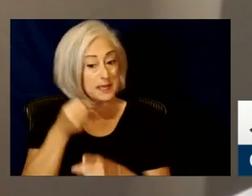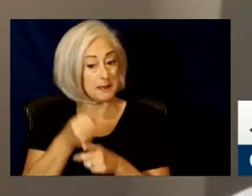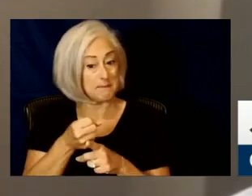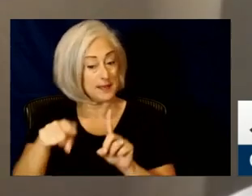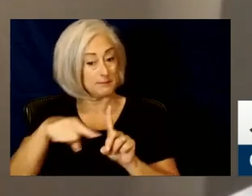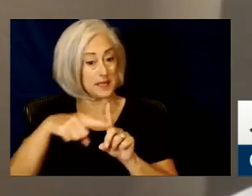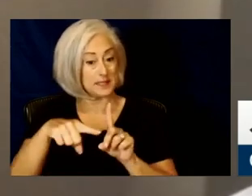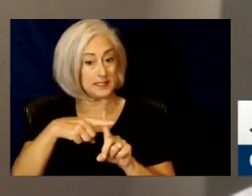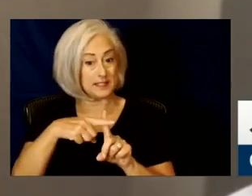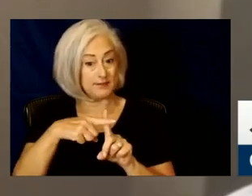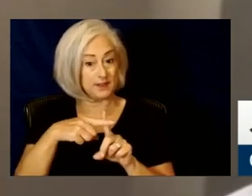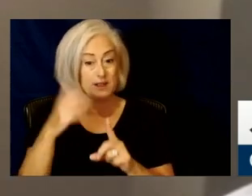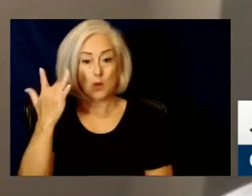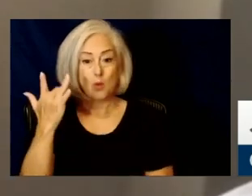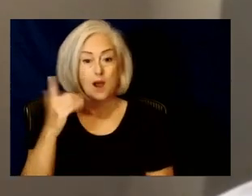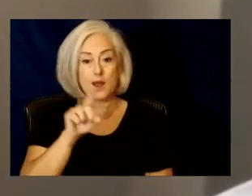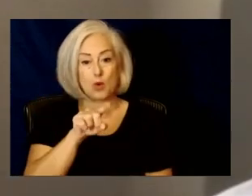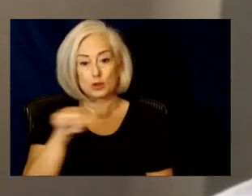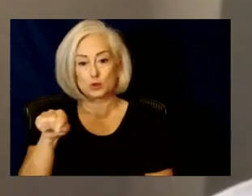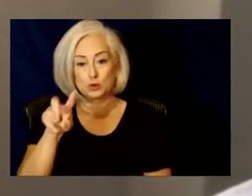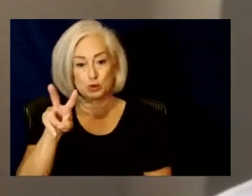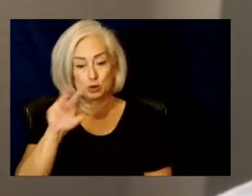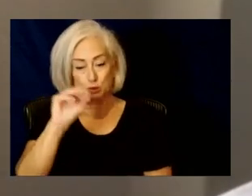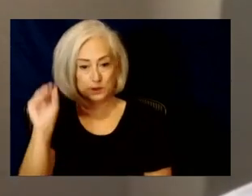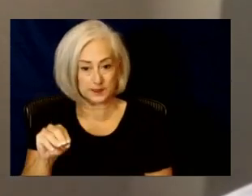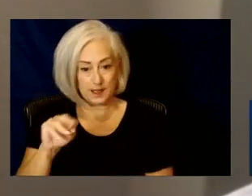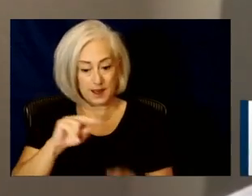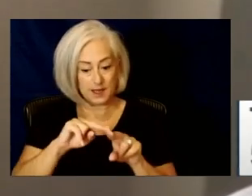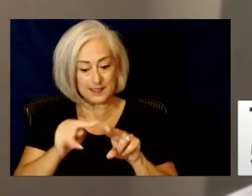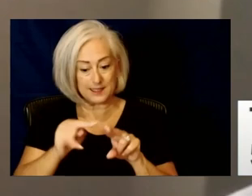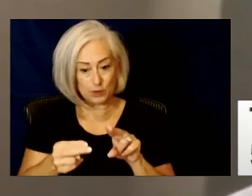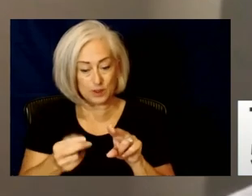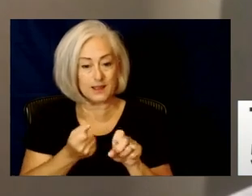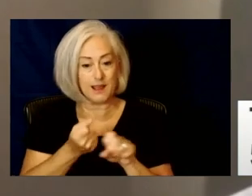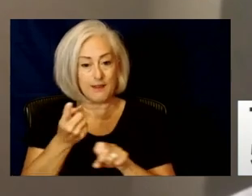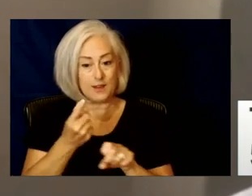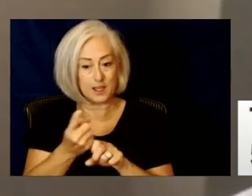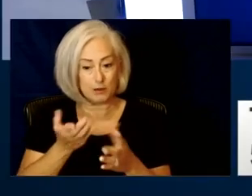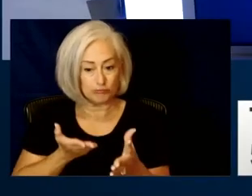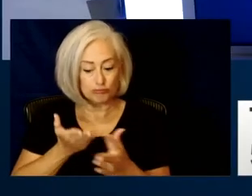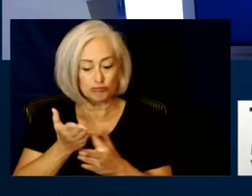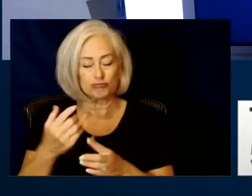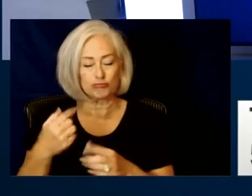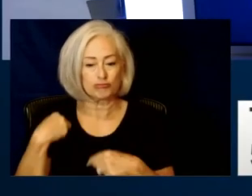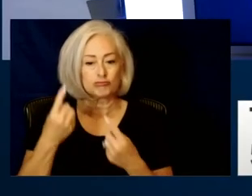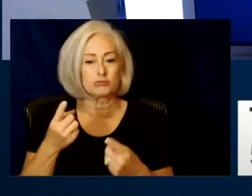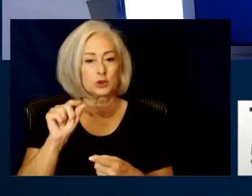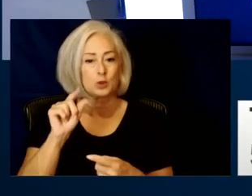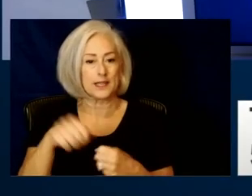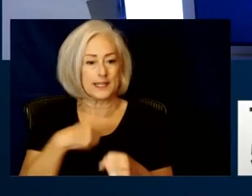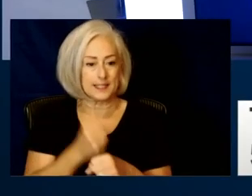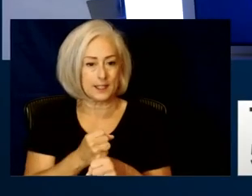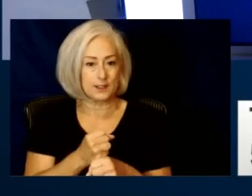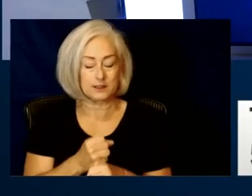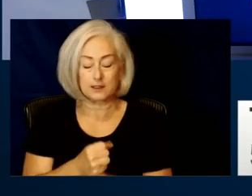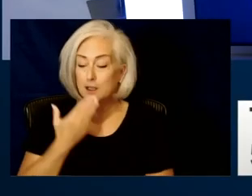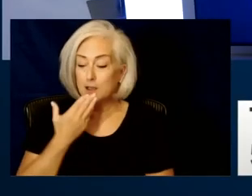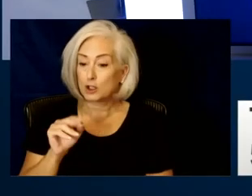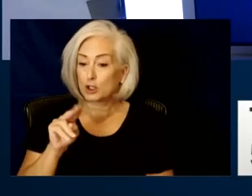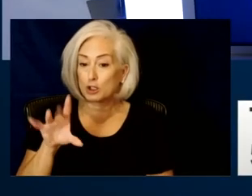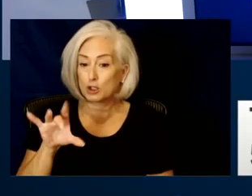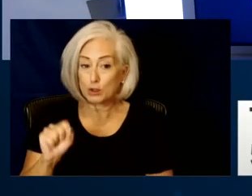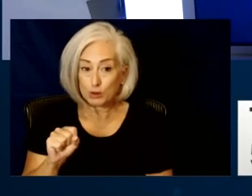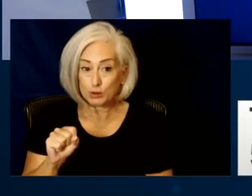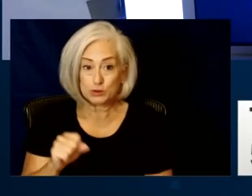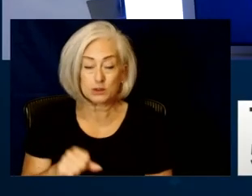between 1% and 2% per year over the last 20 years or so. Good news. And so while those numbers of lung cancer cases appear